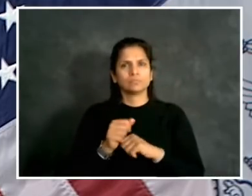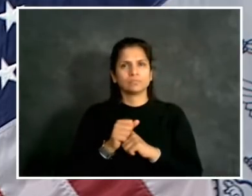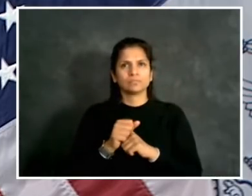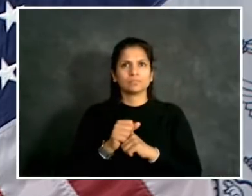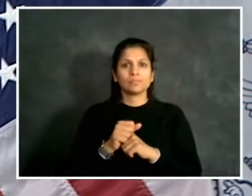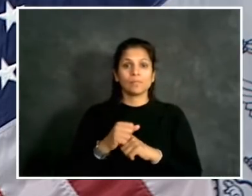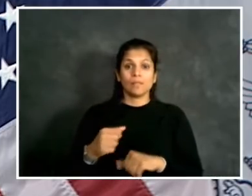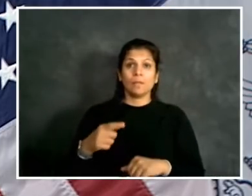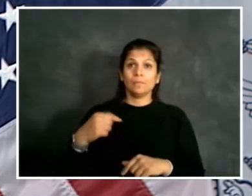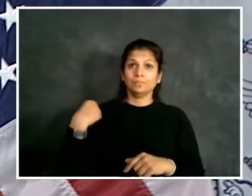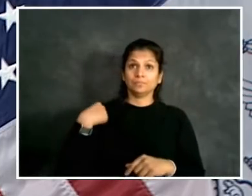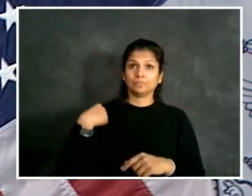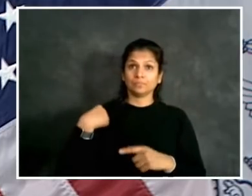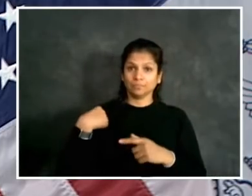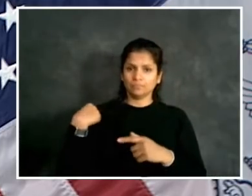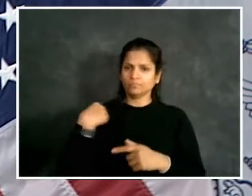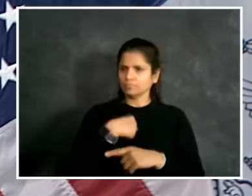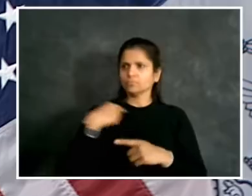provide more.